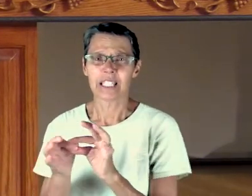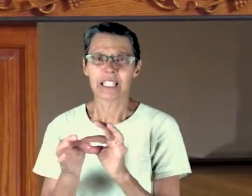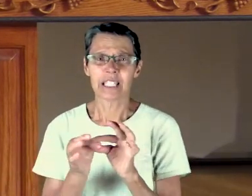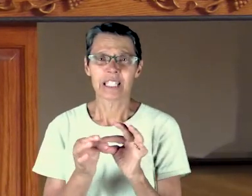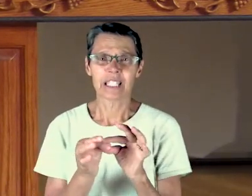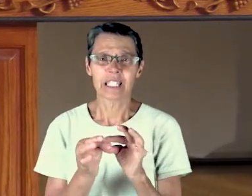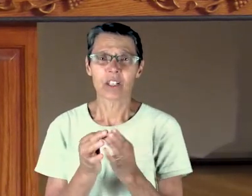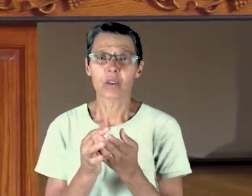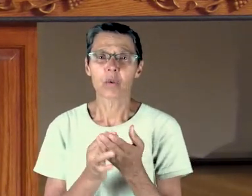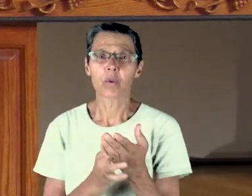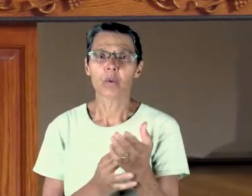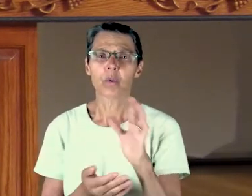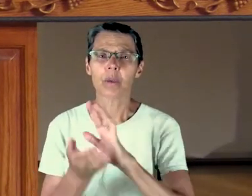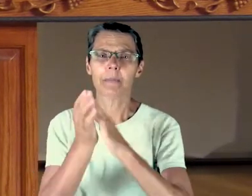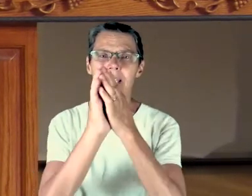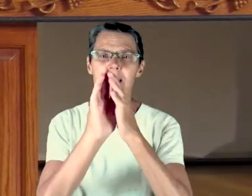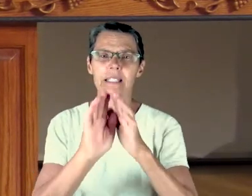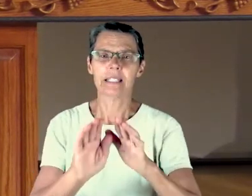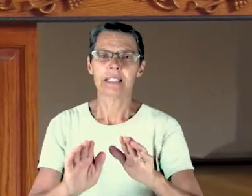in the bond of peace.